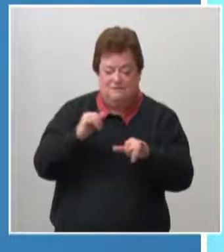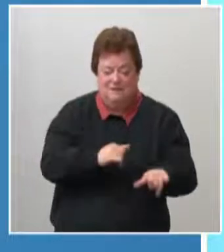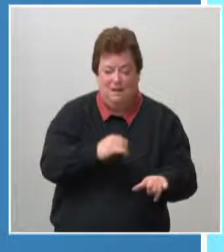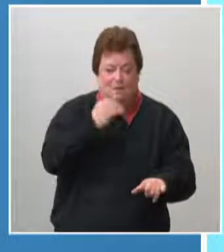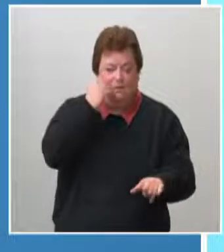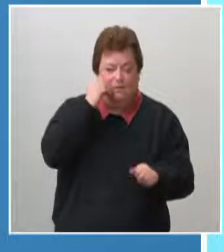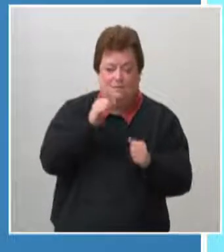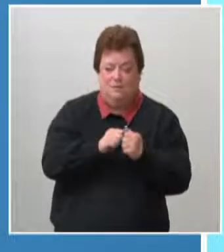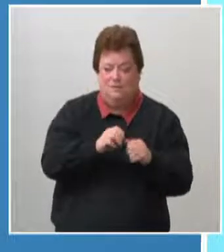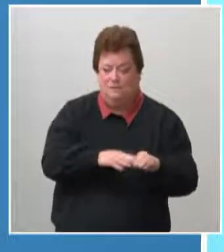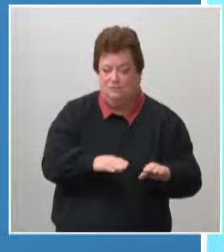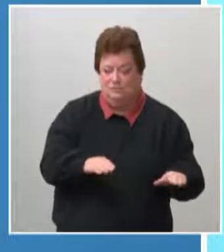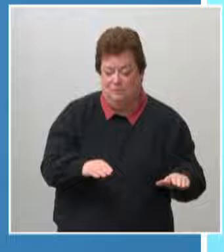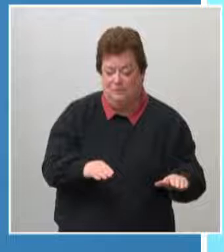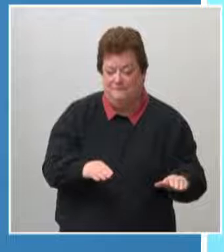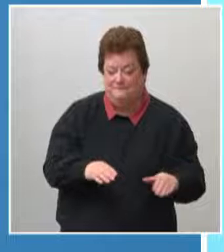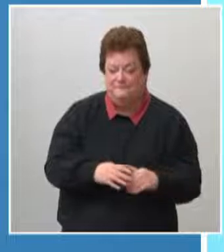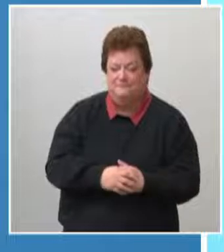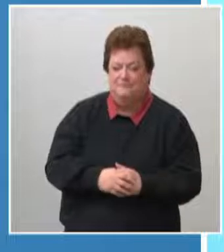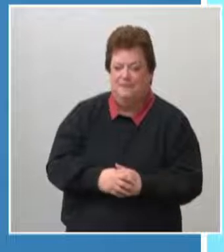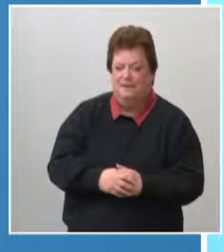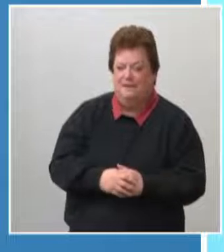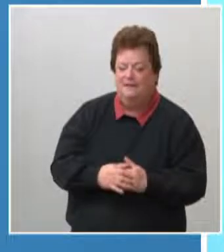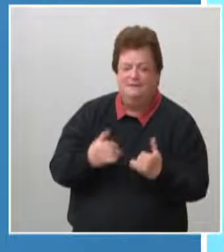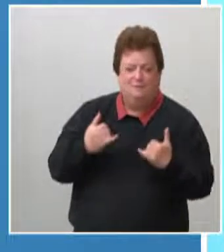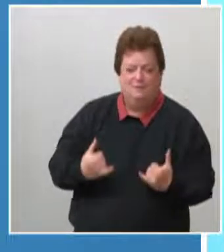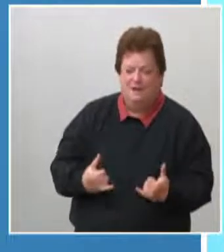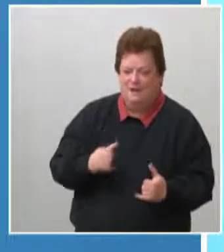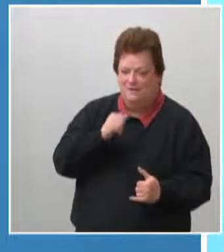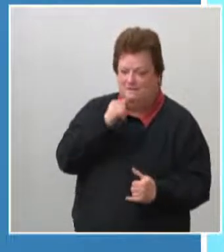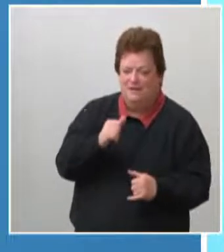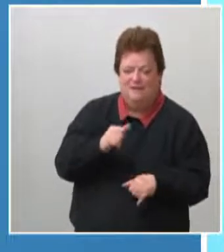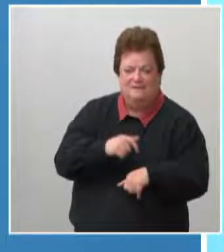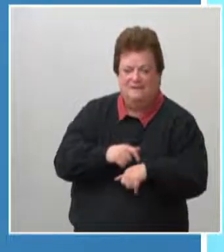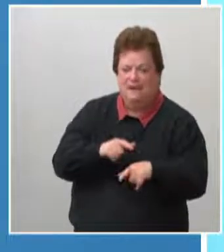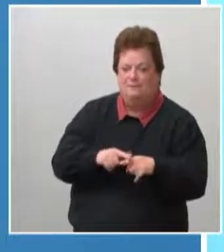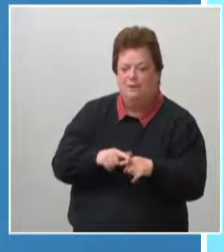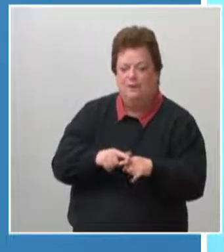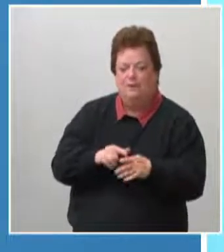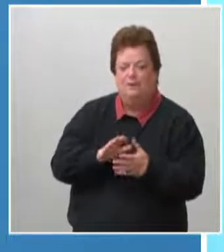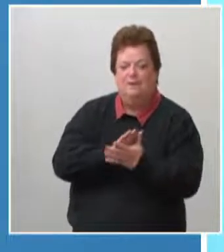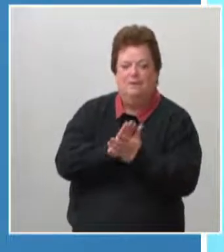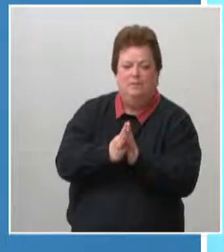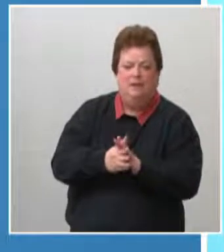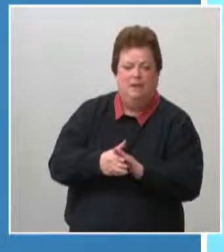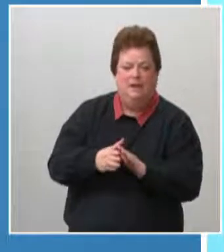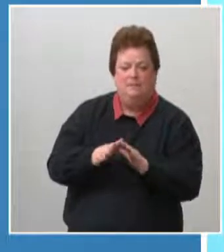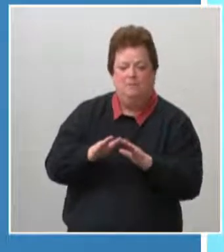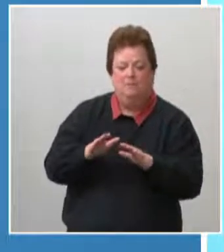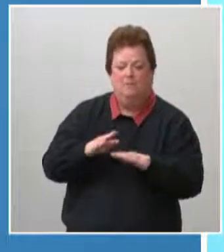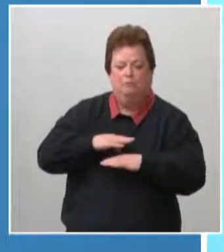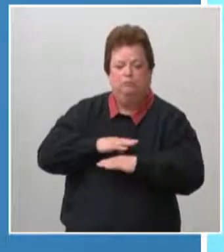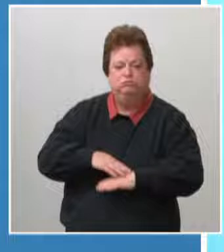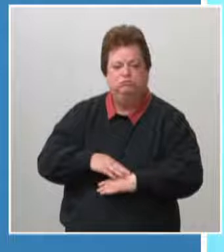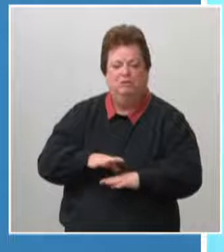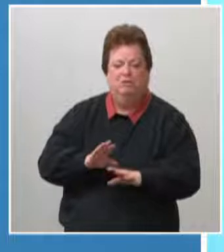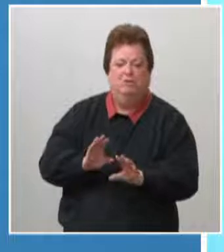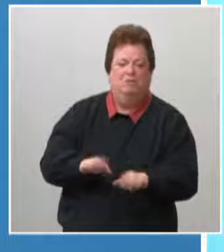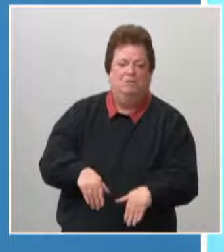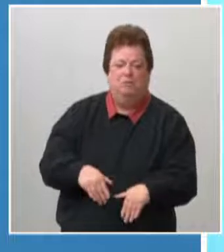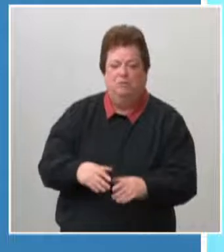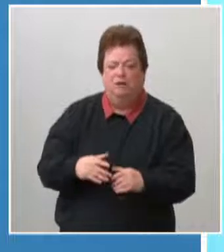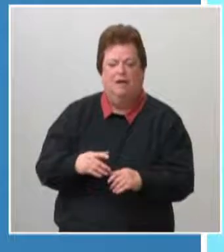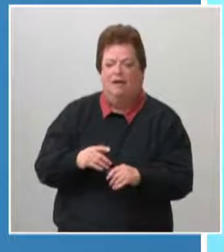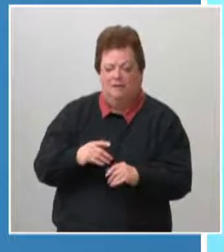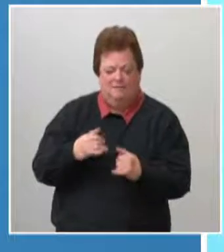with their children. And this is not the time to relax our precautions. So if you have children, please